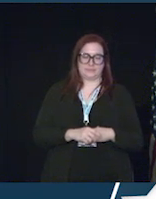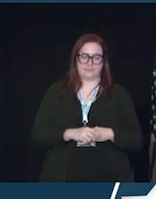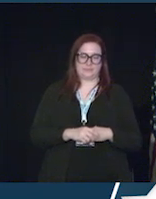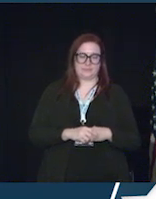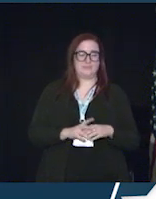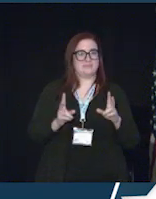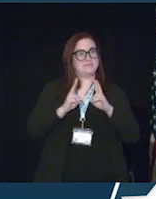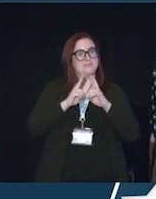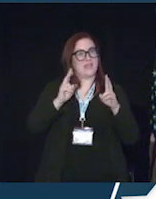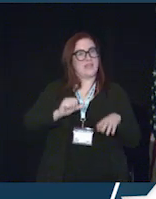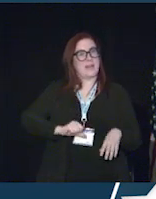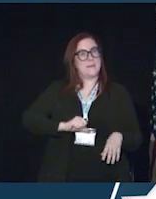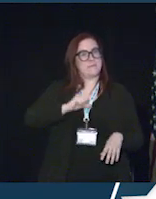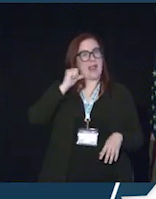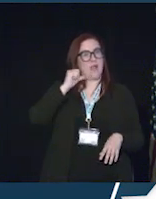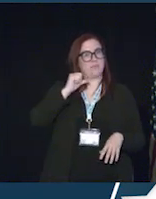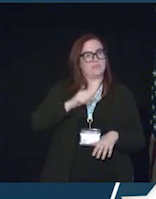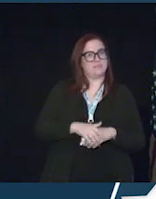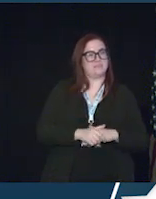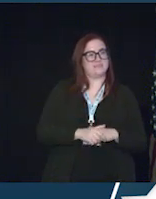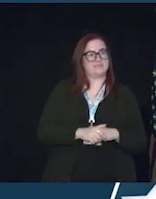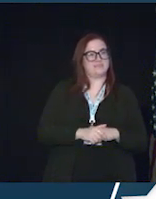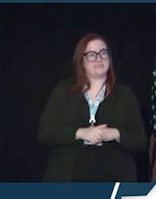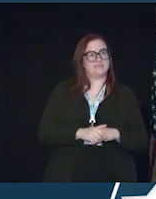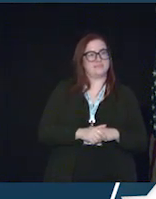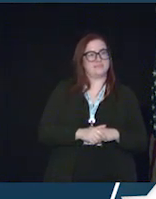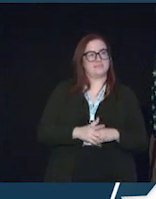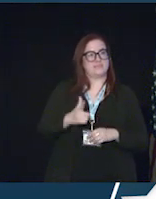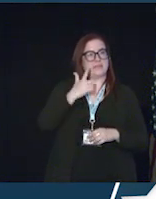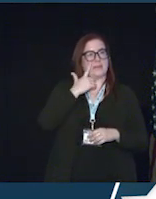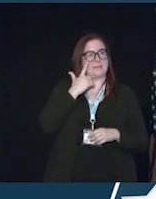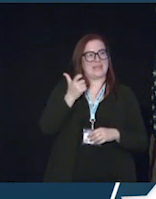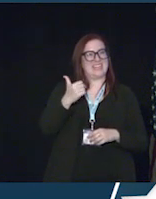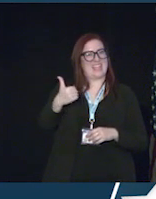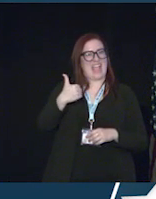I'm so very proud of it. If I had so many